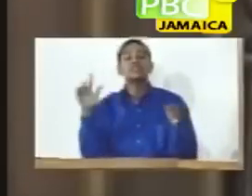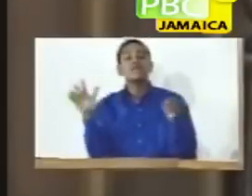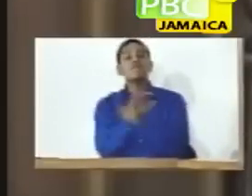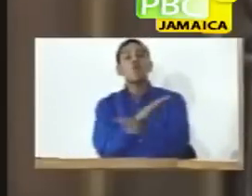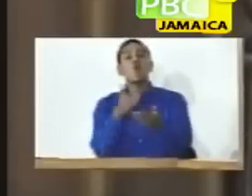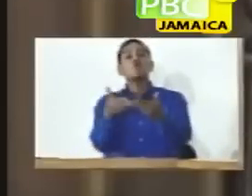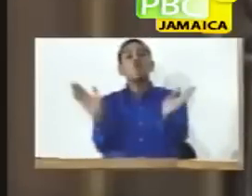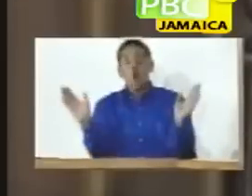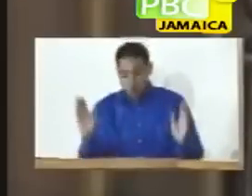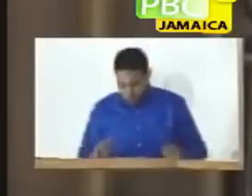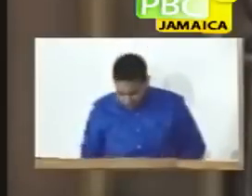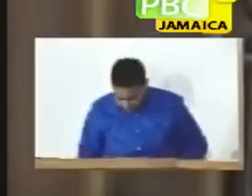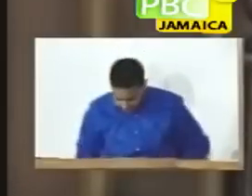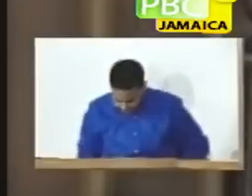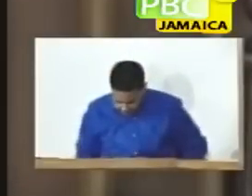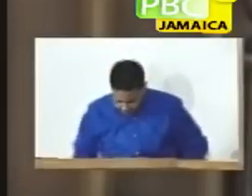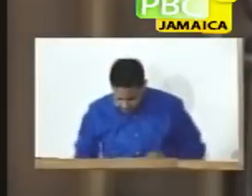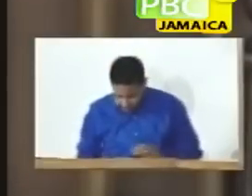rollout.